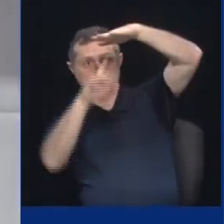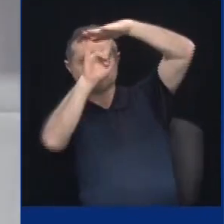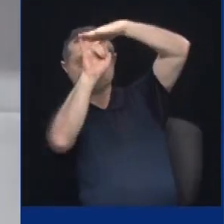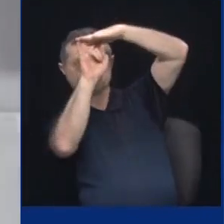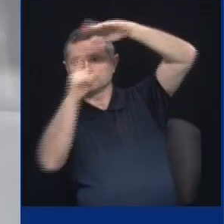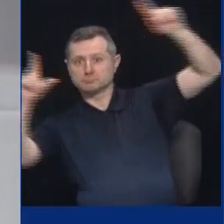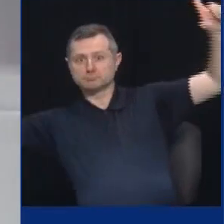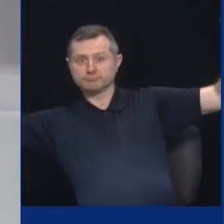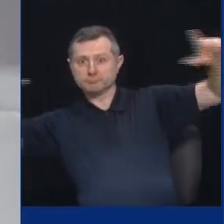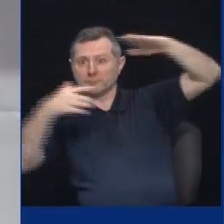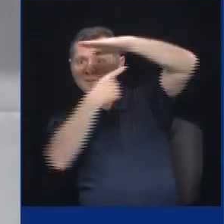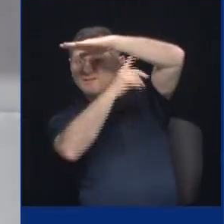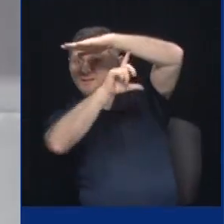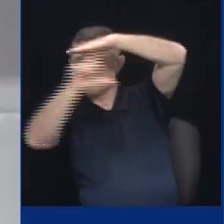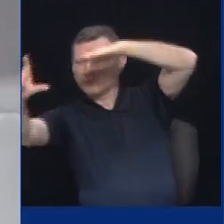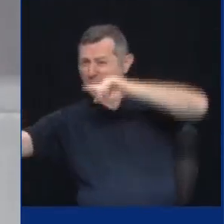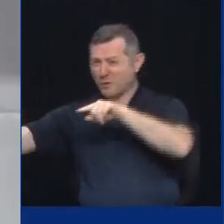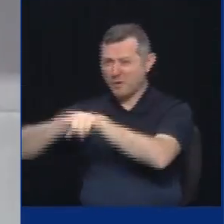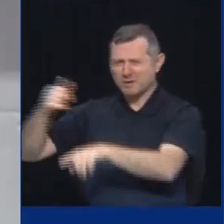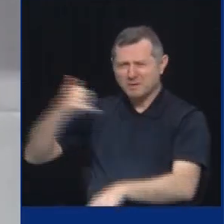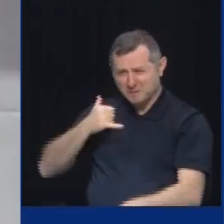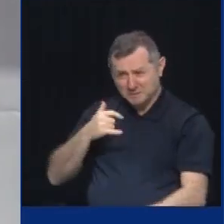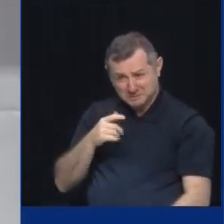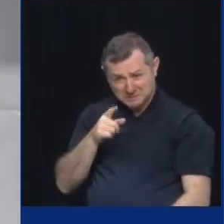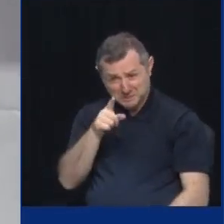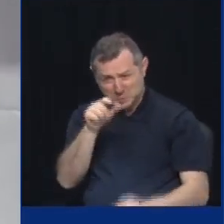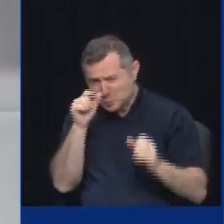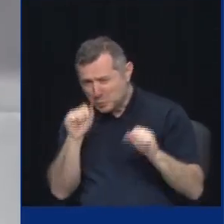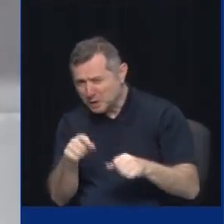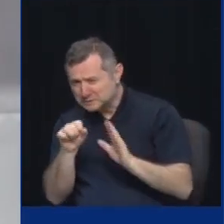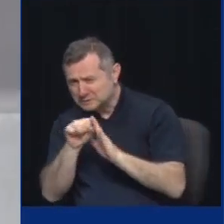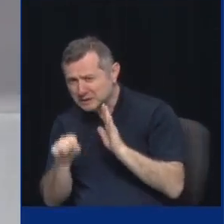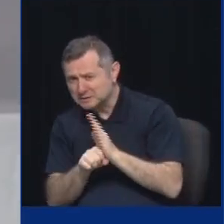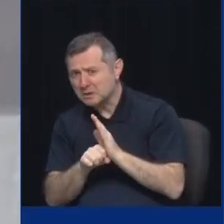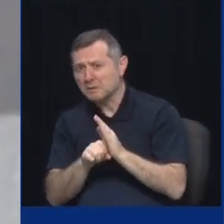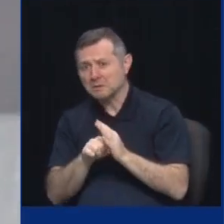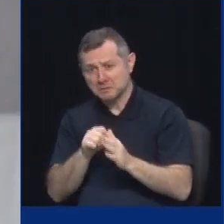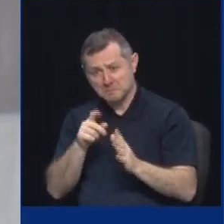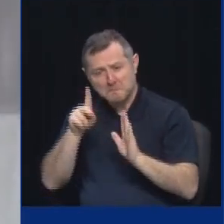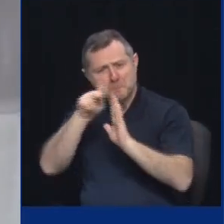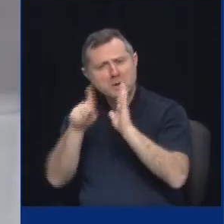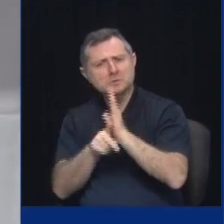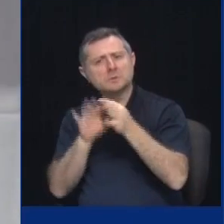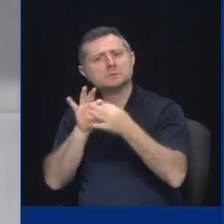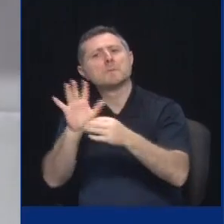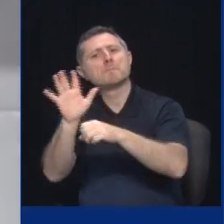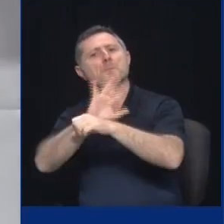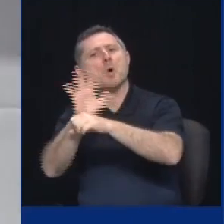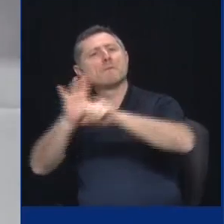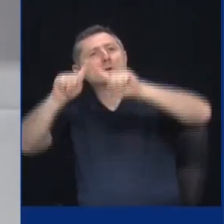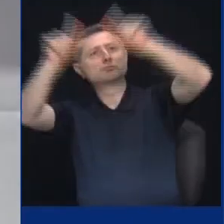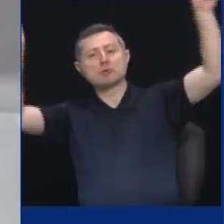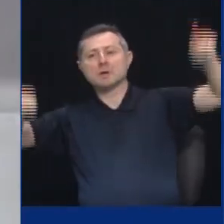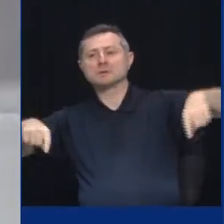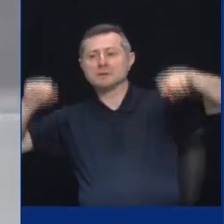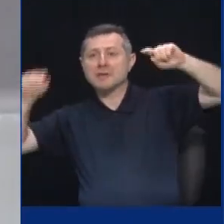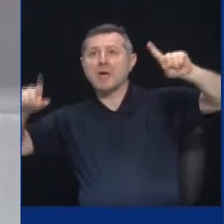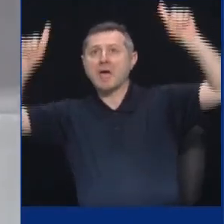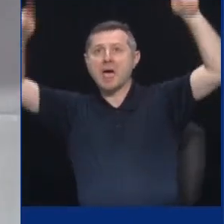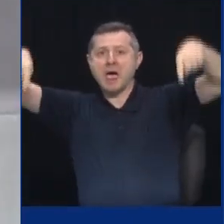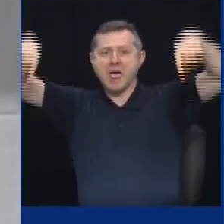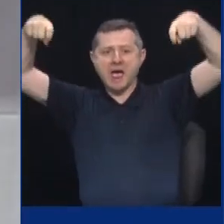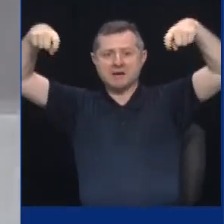the state's policy regarding movie screens hanging from the Brooklyn Bridge? I